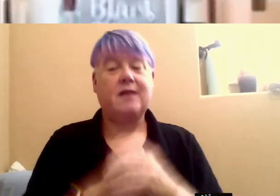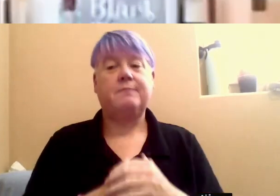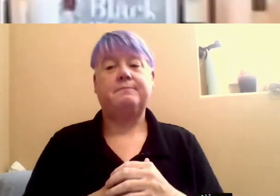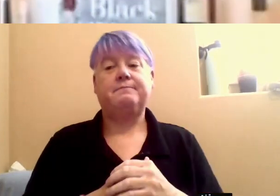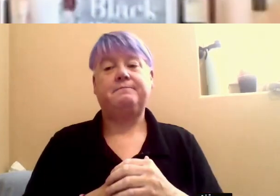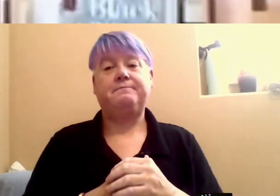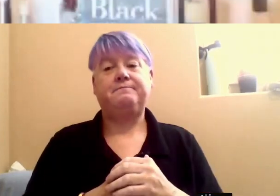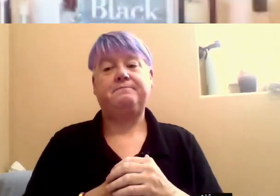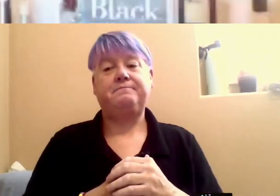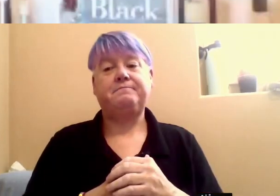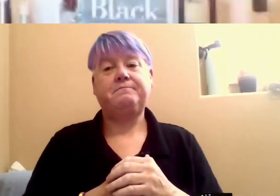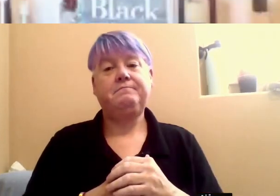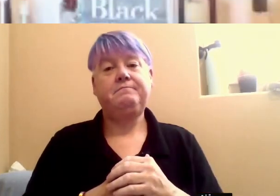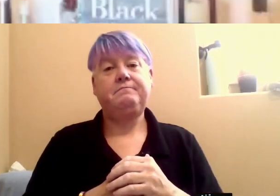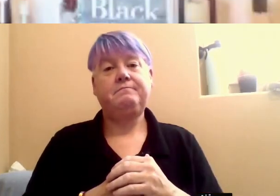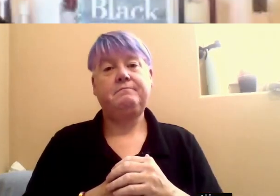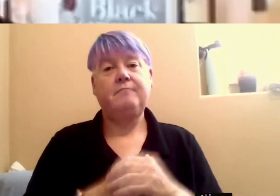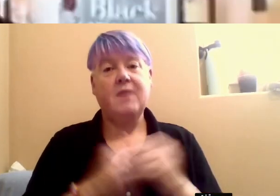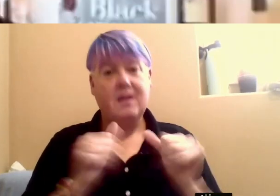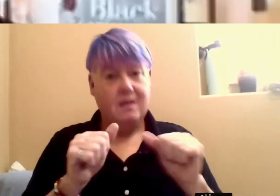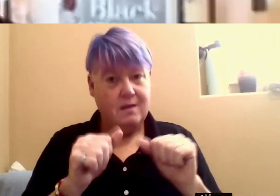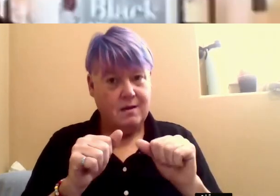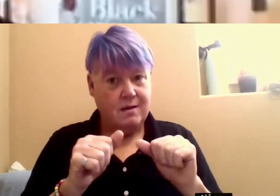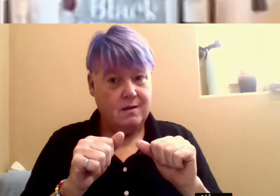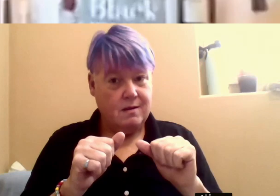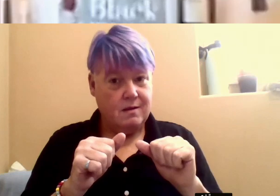Yeah, I was going to ask you if you found,